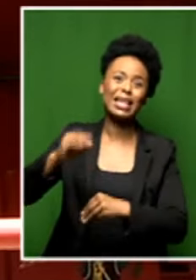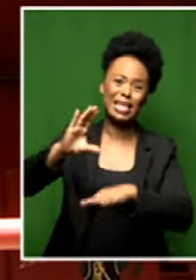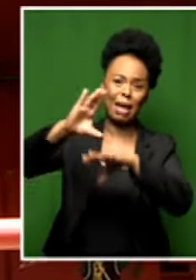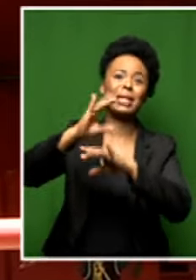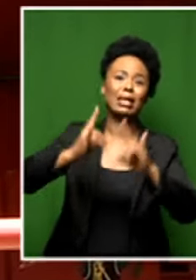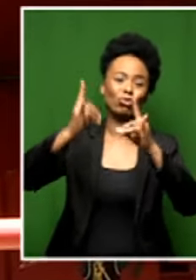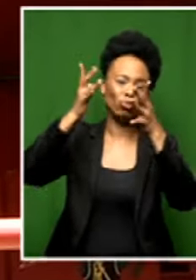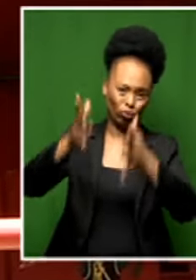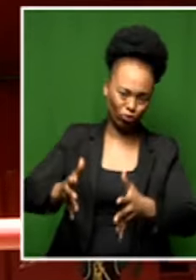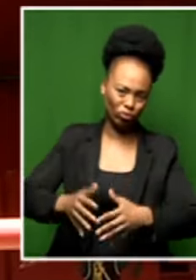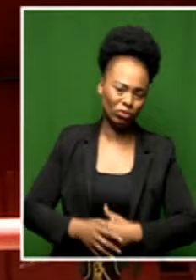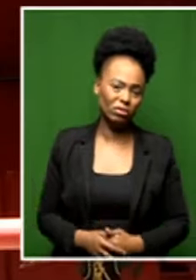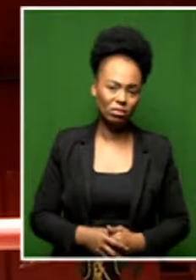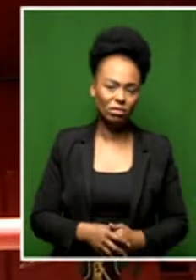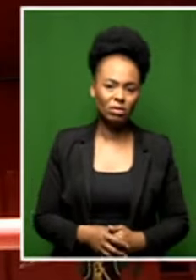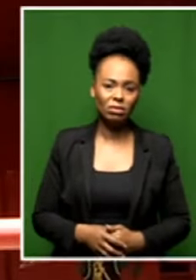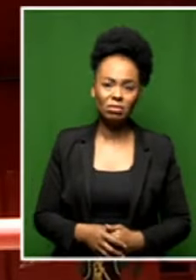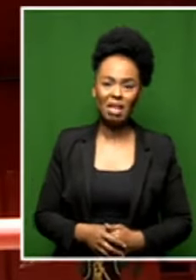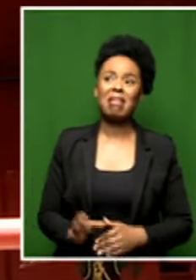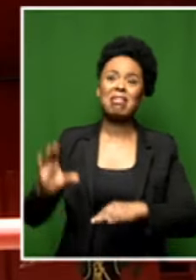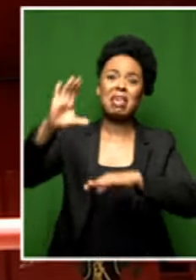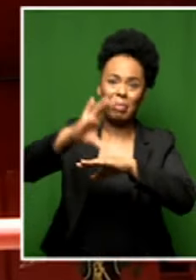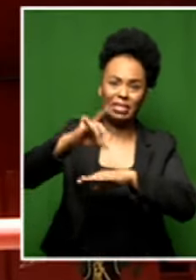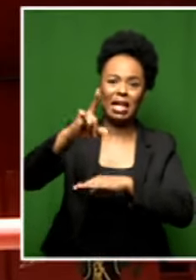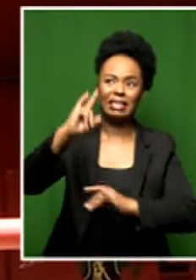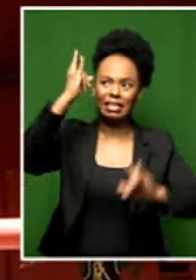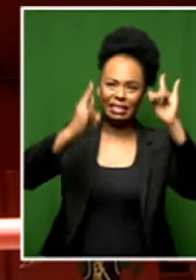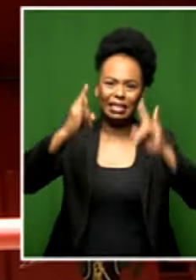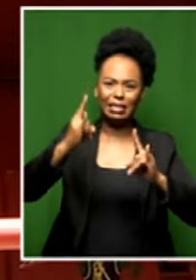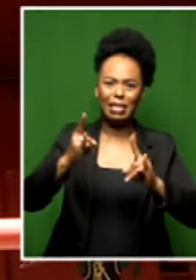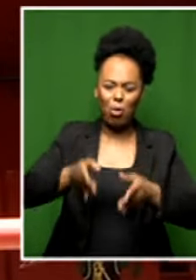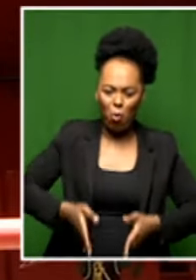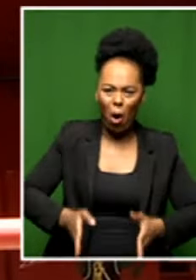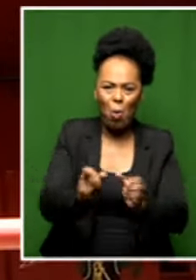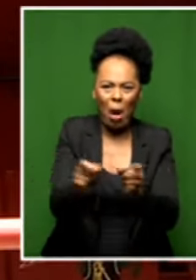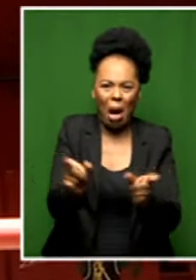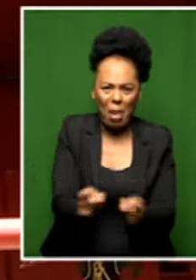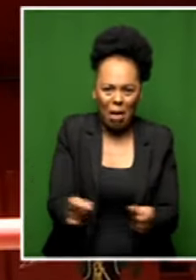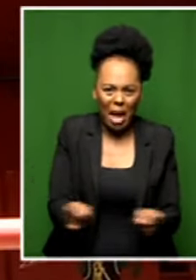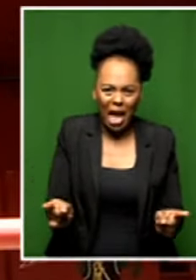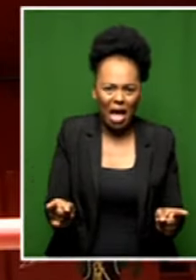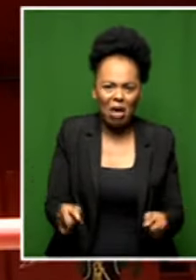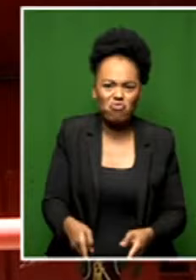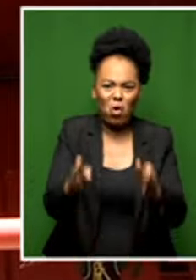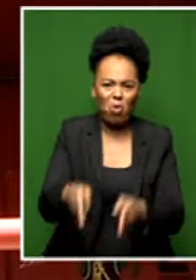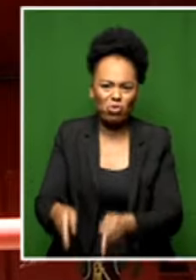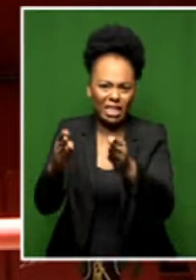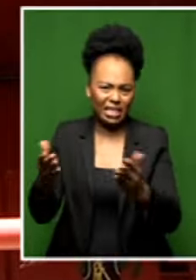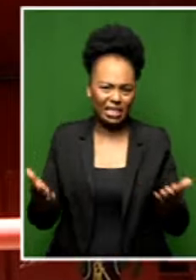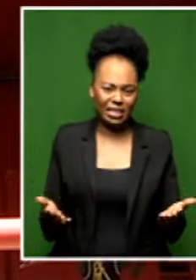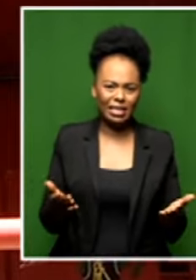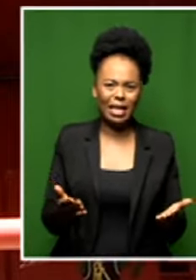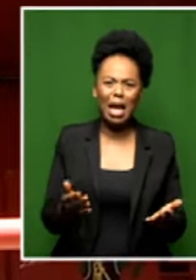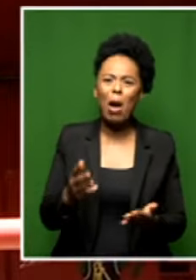is. A capital city of potholes. A capital city of